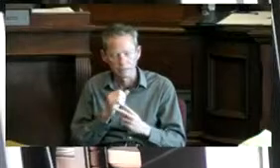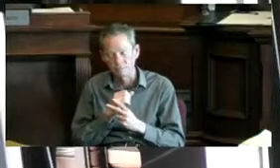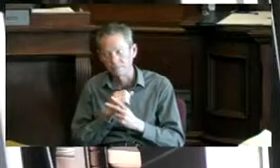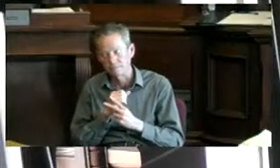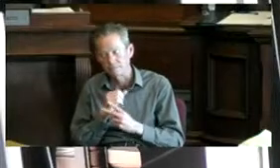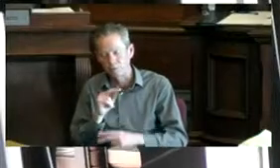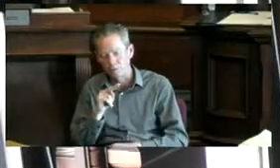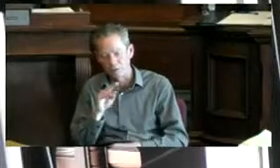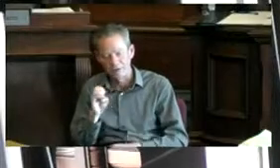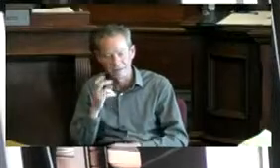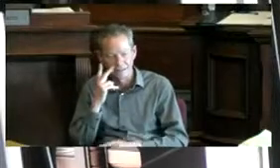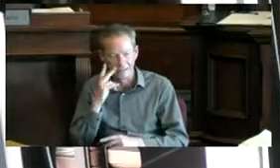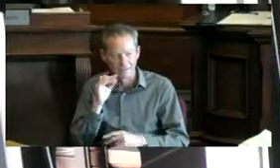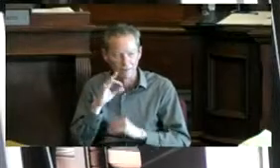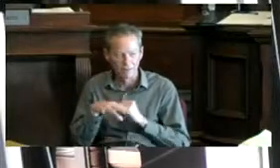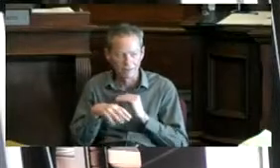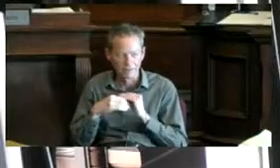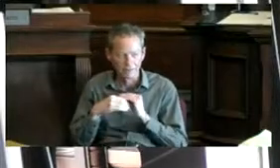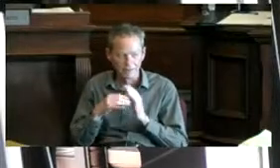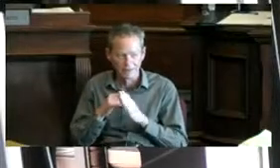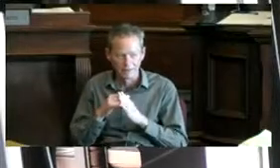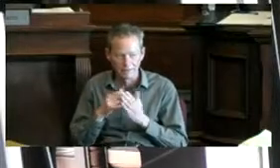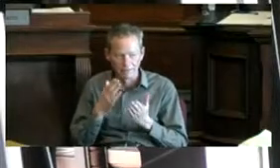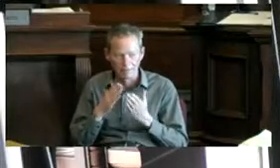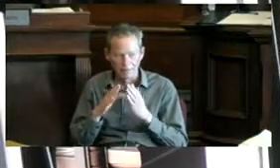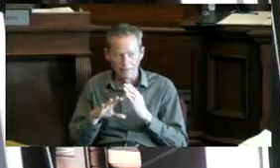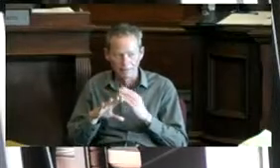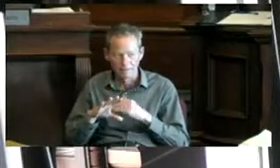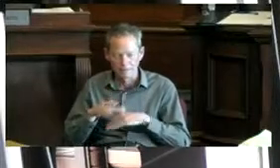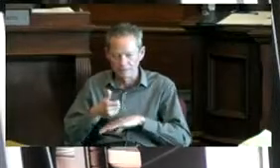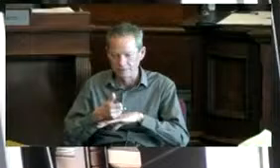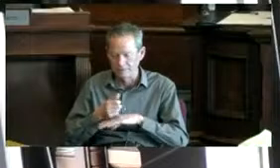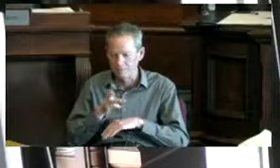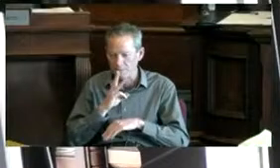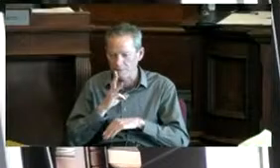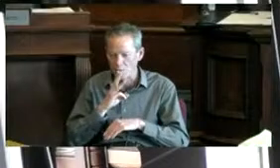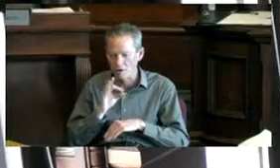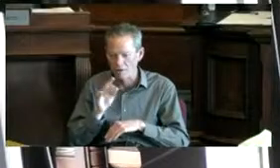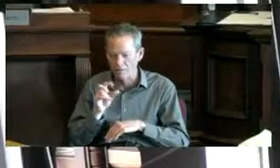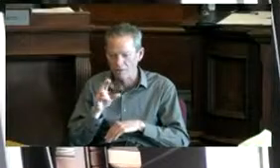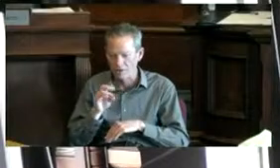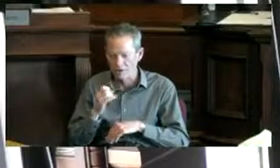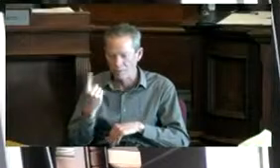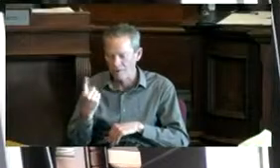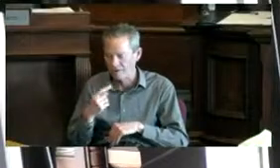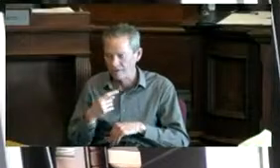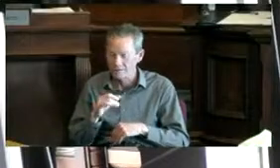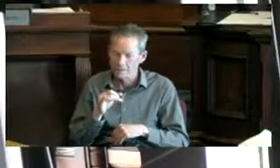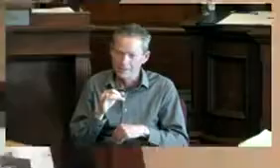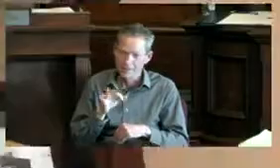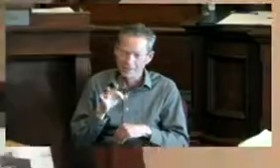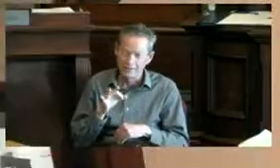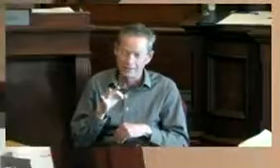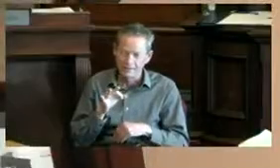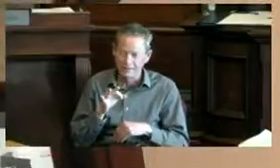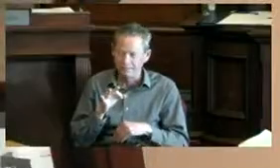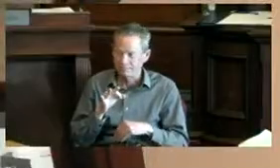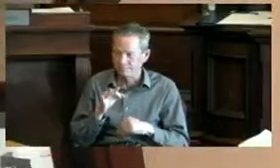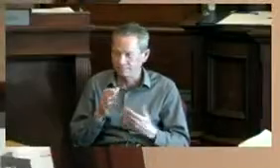counterpart from the Northeast to see if he wants that in addition. Maybe we can put a water feature on one over there. Well, you know, as long as it drains.